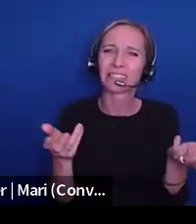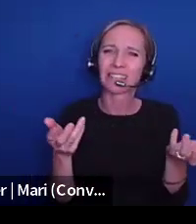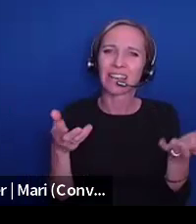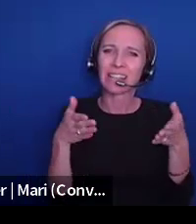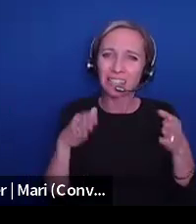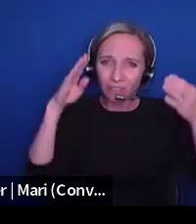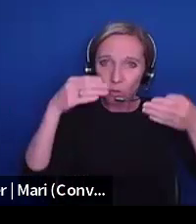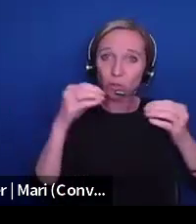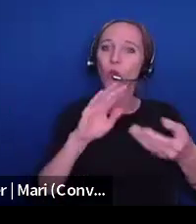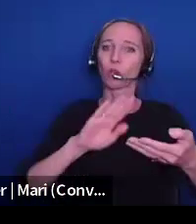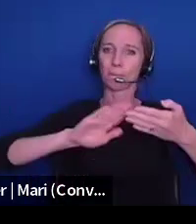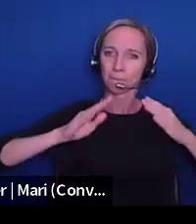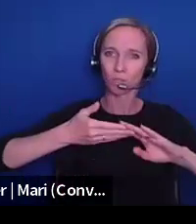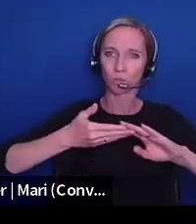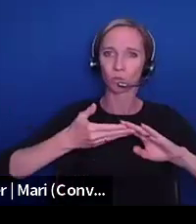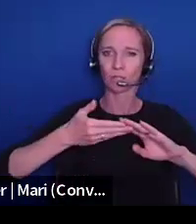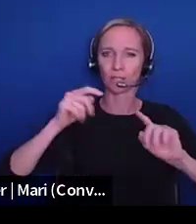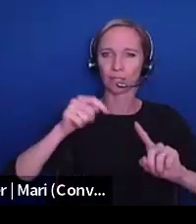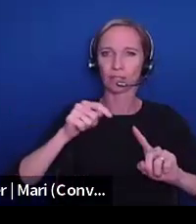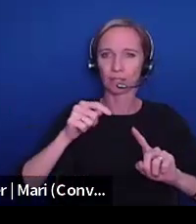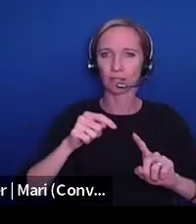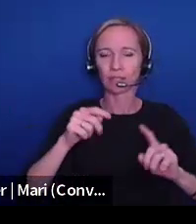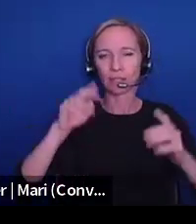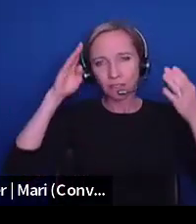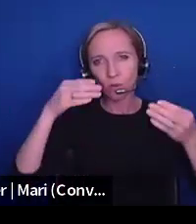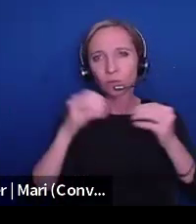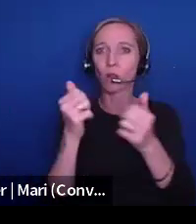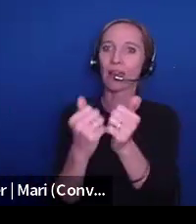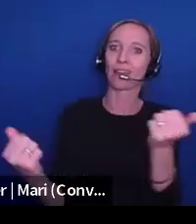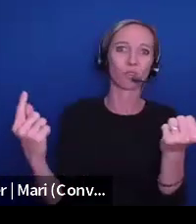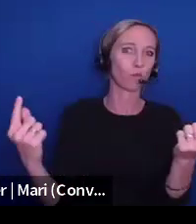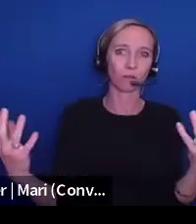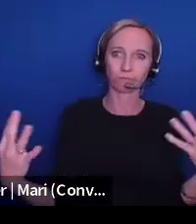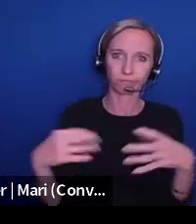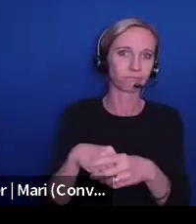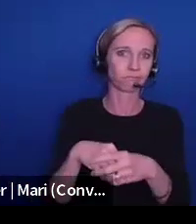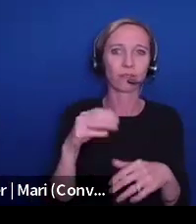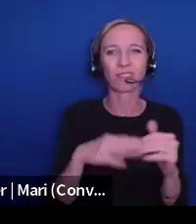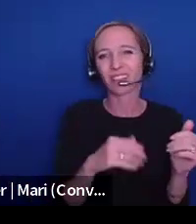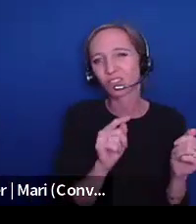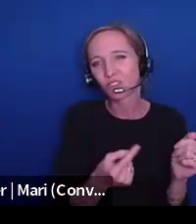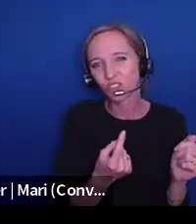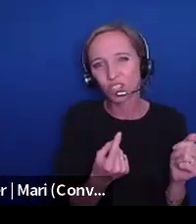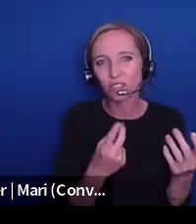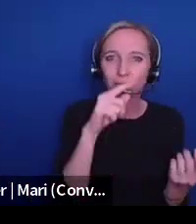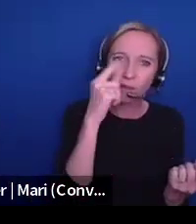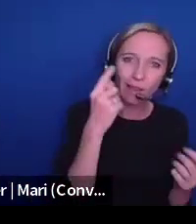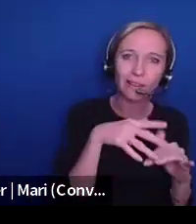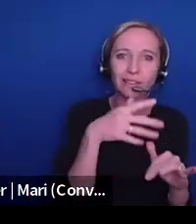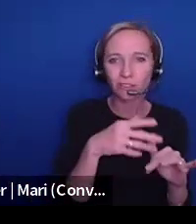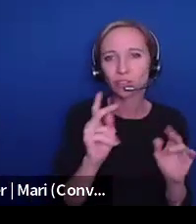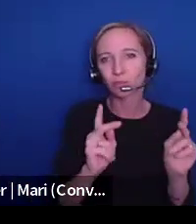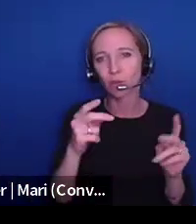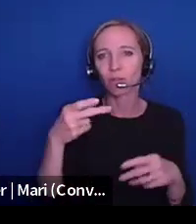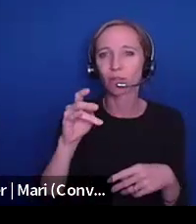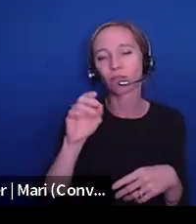let's focus more on community. Let's focus more on everyone than just black, indigenous, and people of